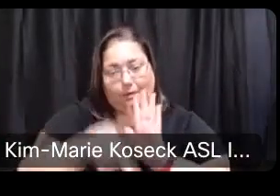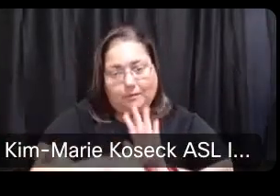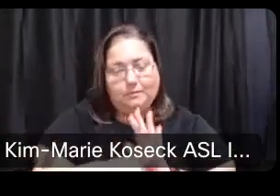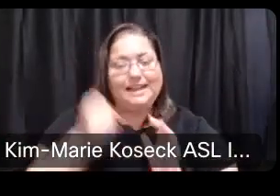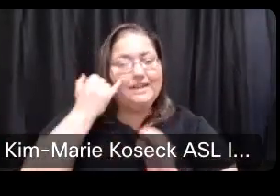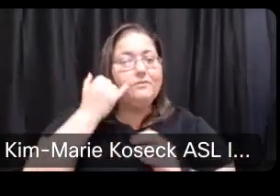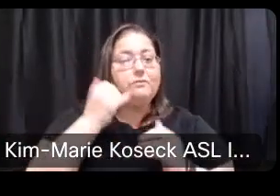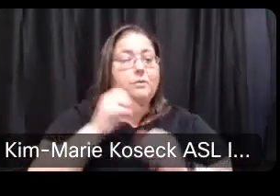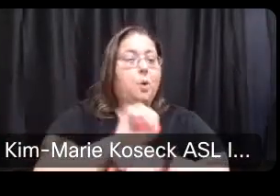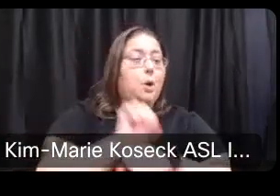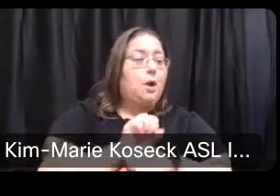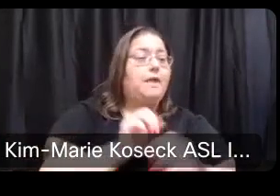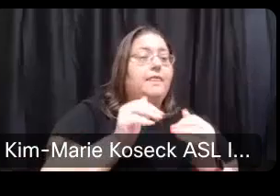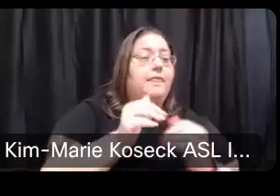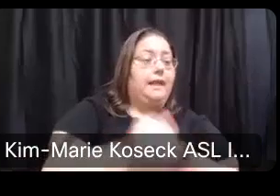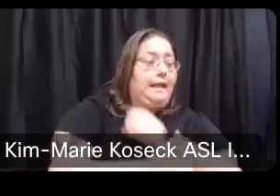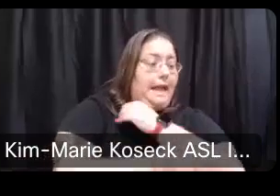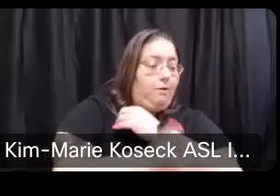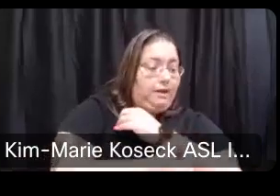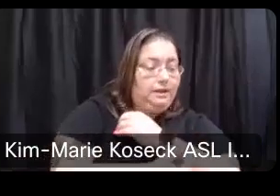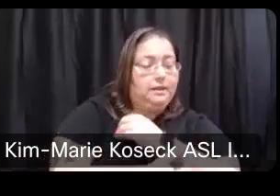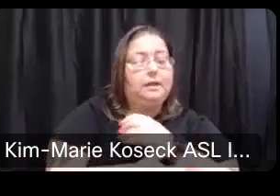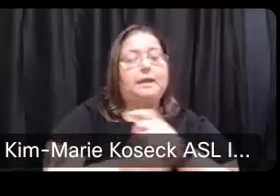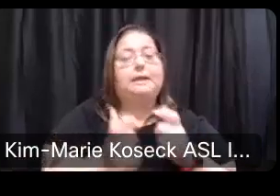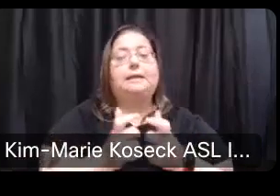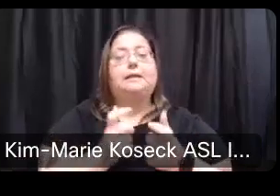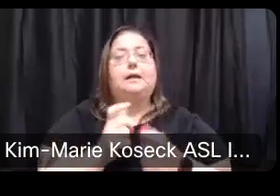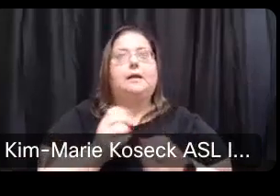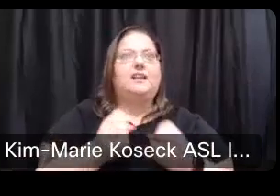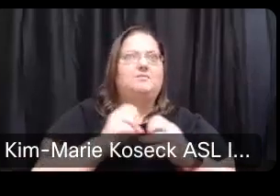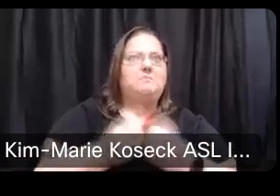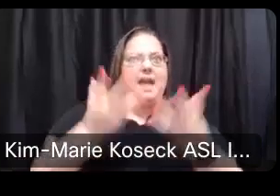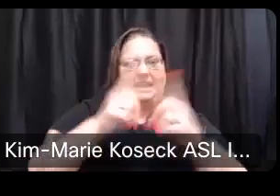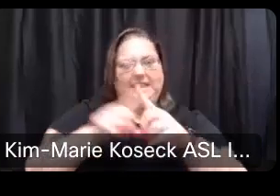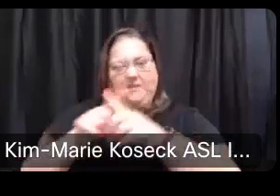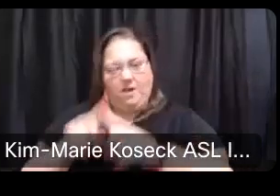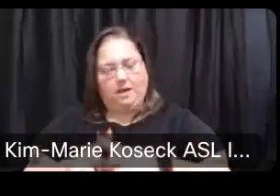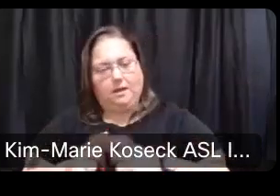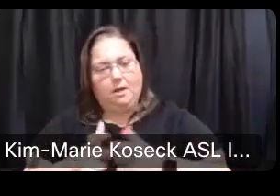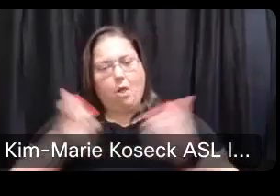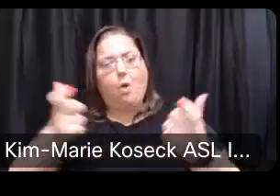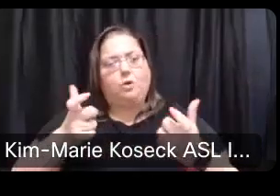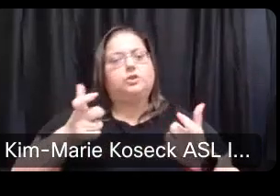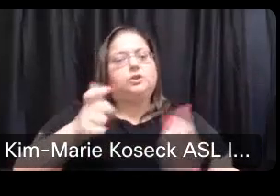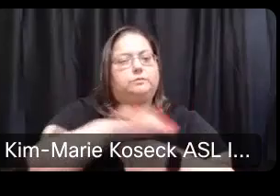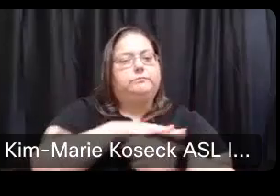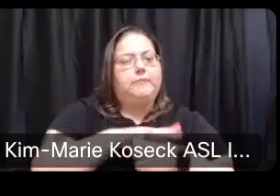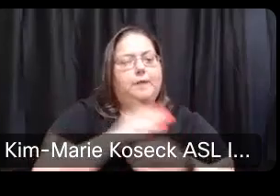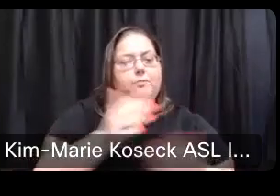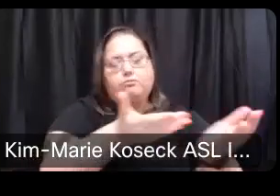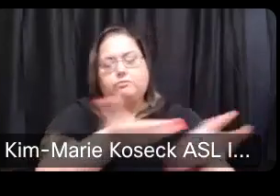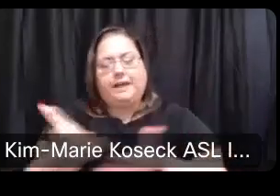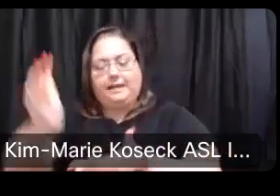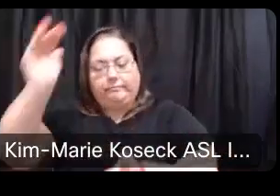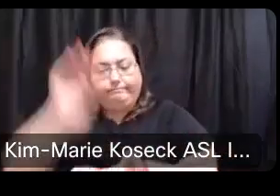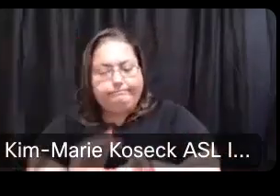it helps us to take smart growth on a larger municipal level and bring it down to the local level.